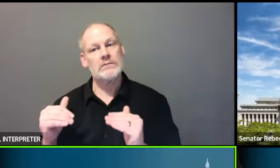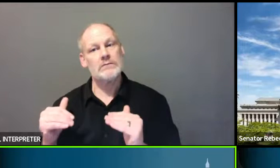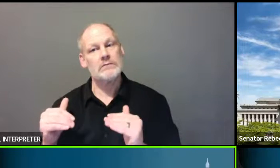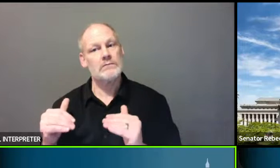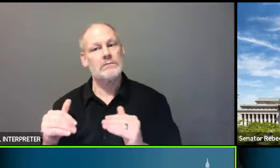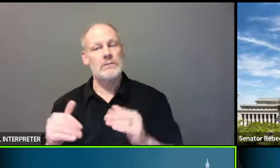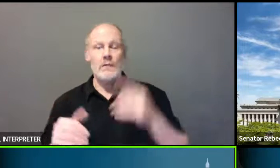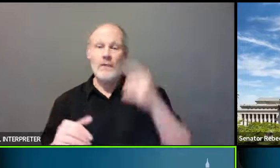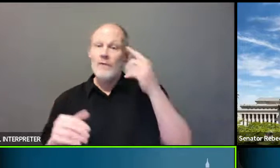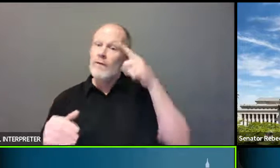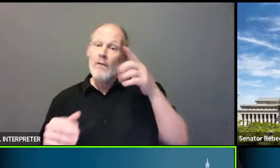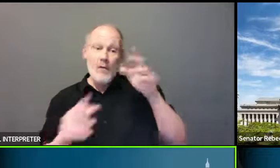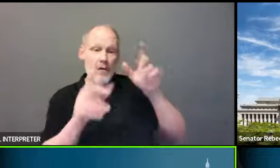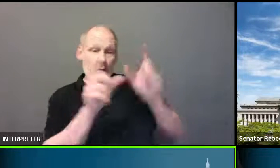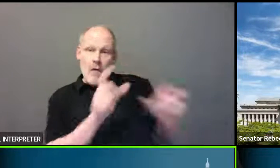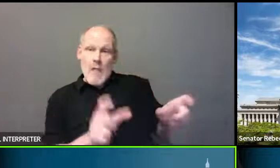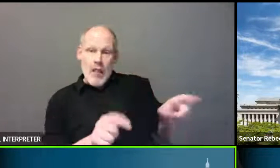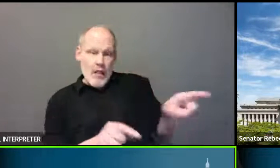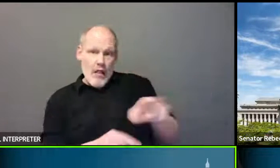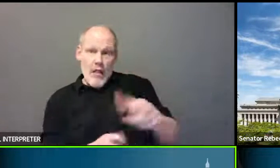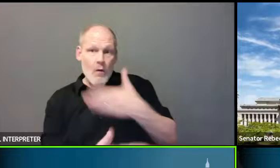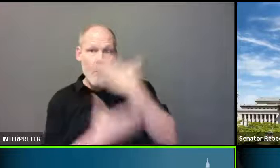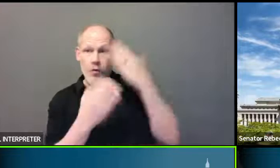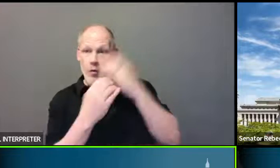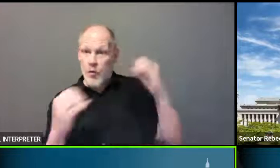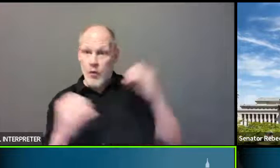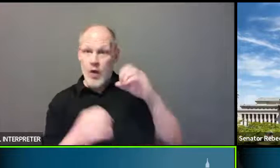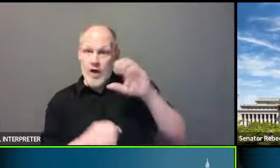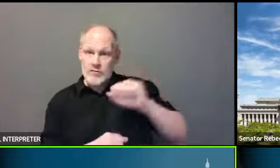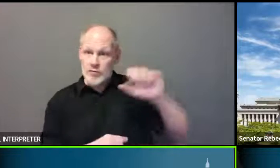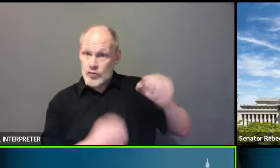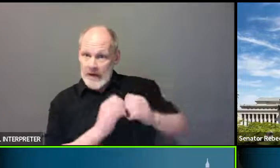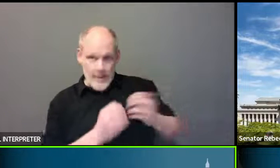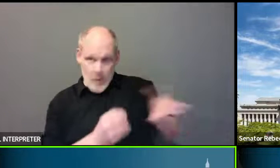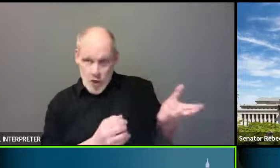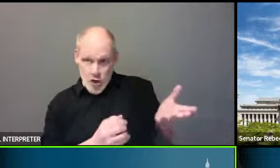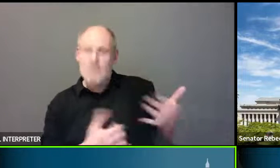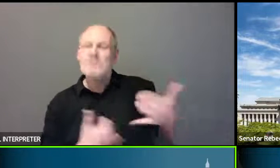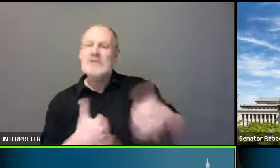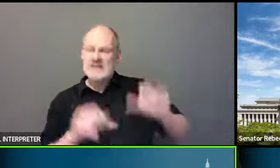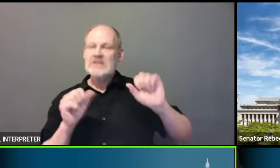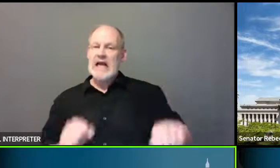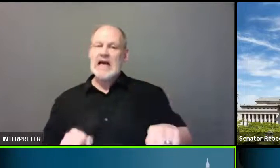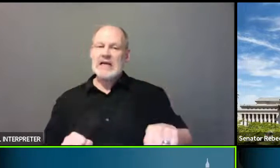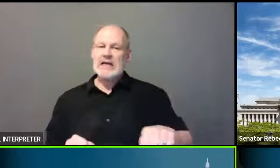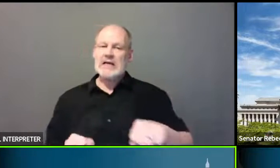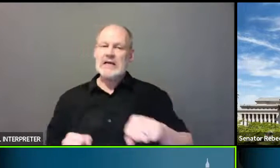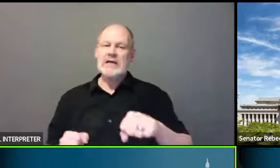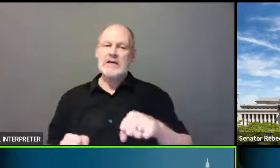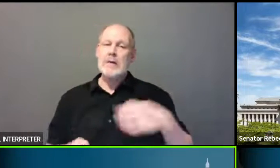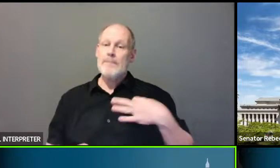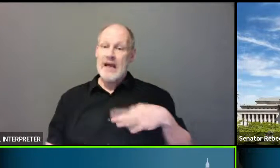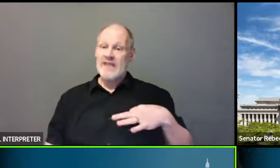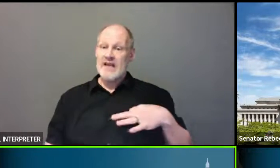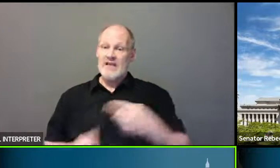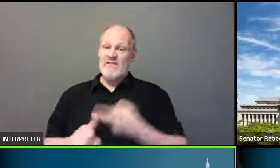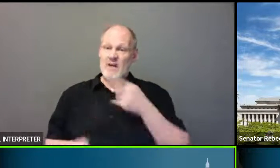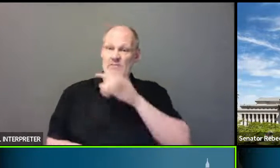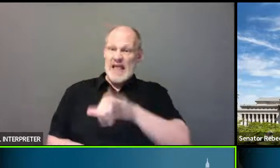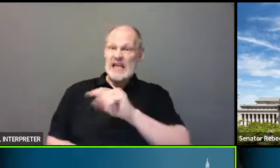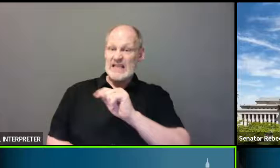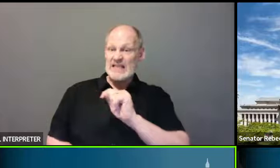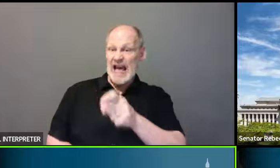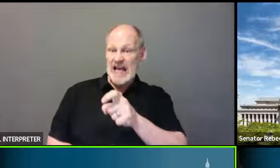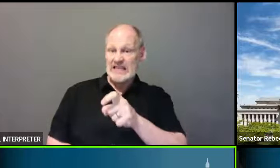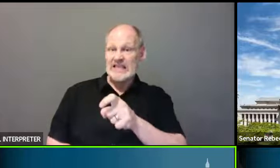persons who do not have a Social Security number to still benefit from that tax